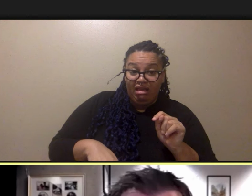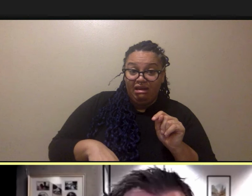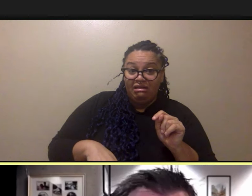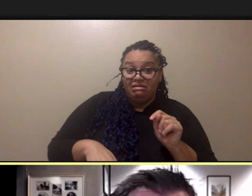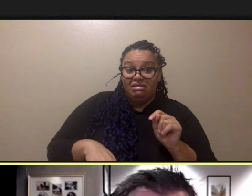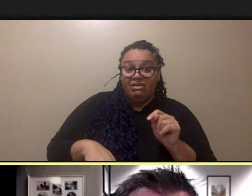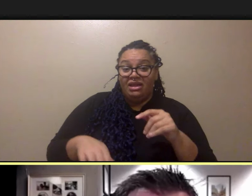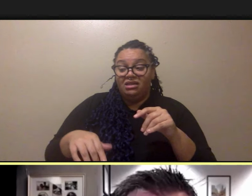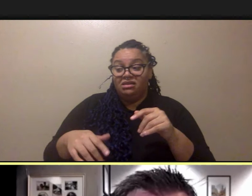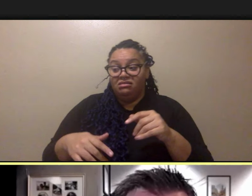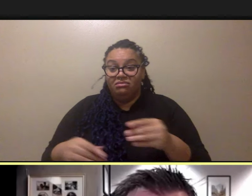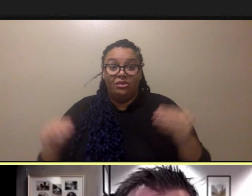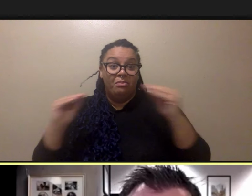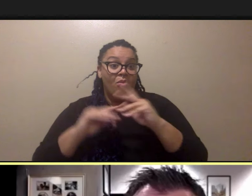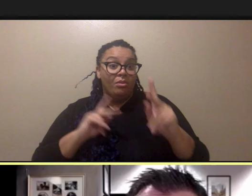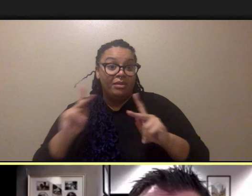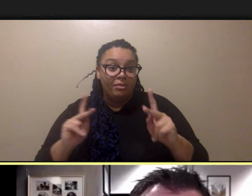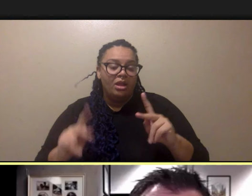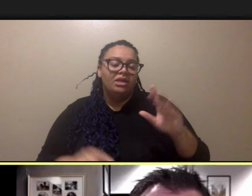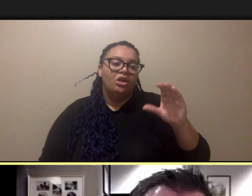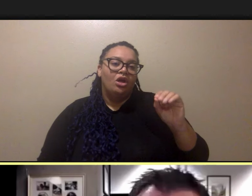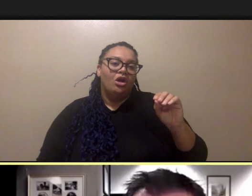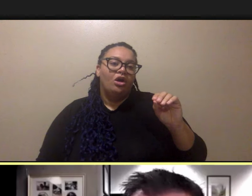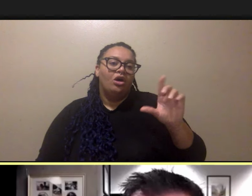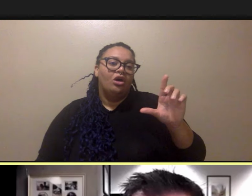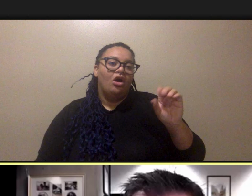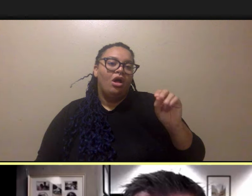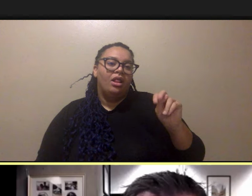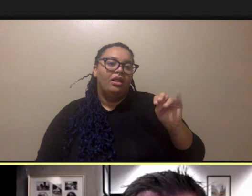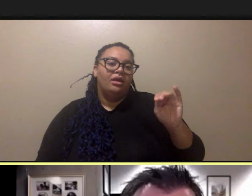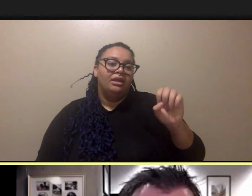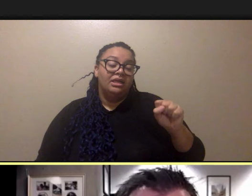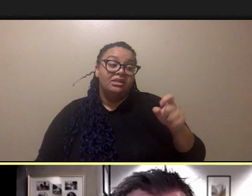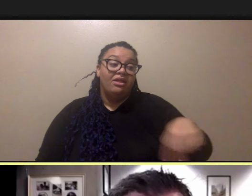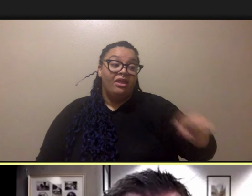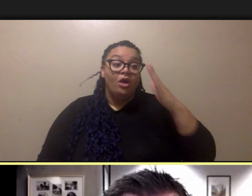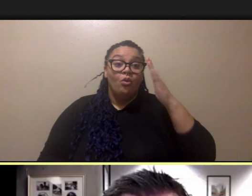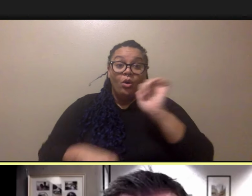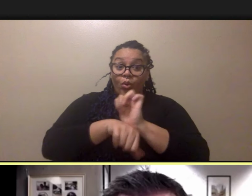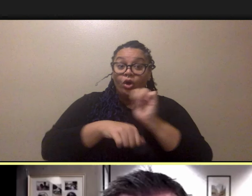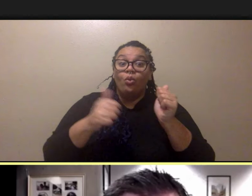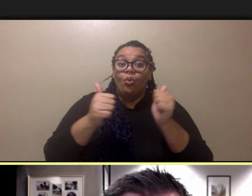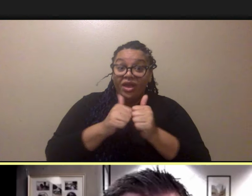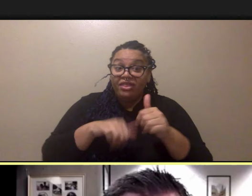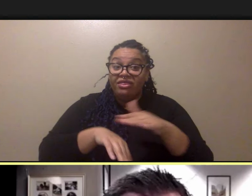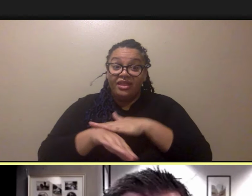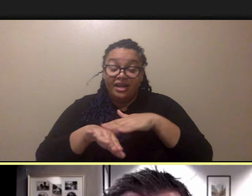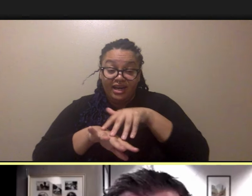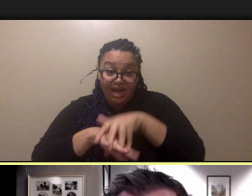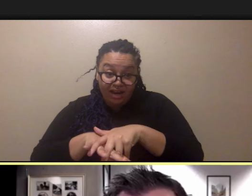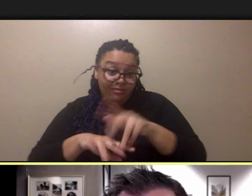this excess population is the colonies. We can put them to work. They'll work with the natives creating all these goods.